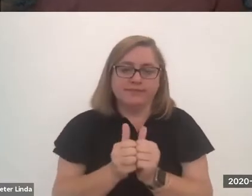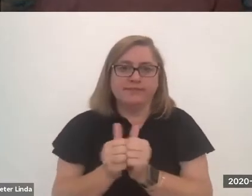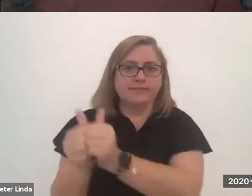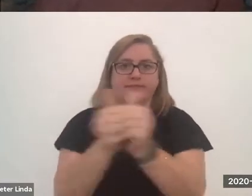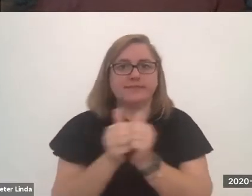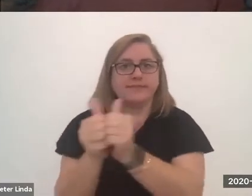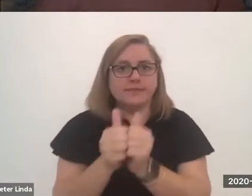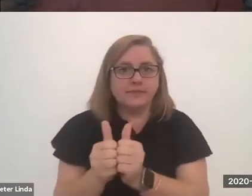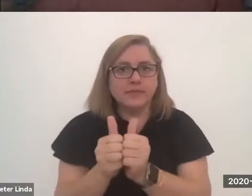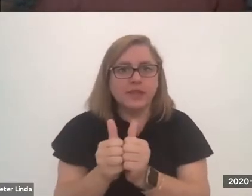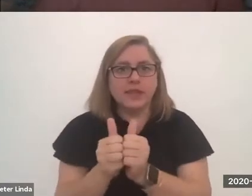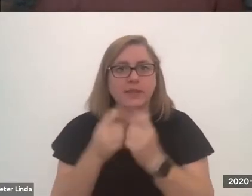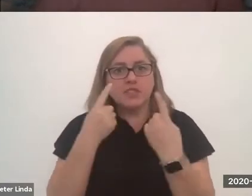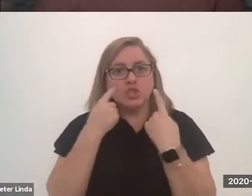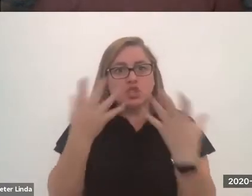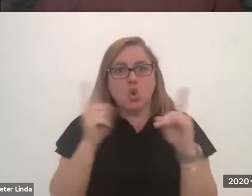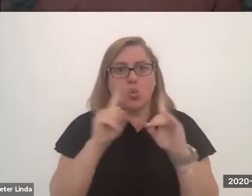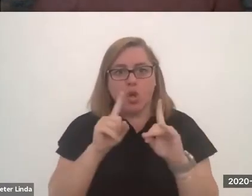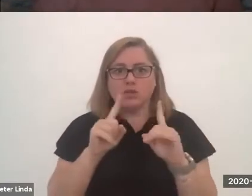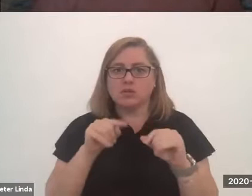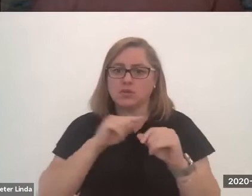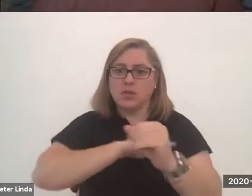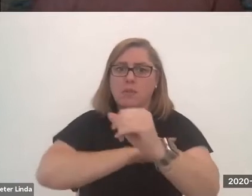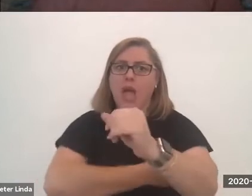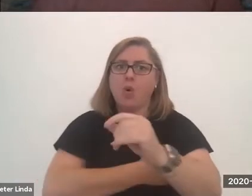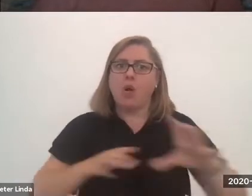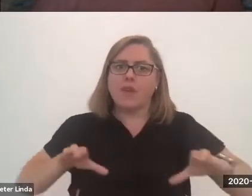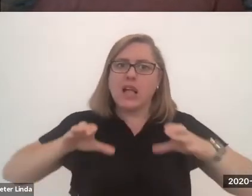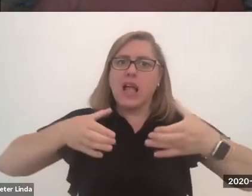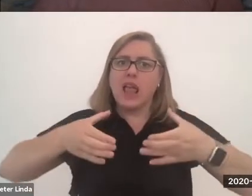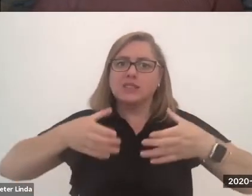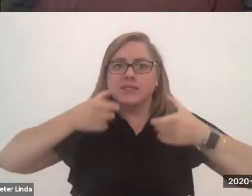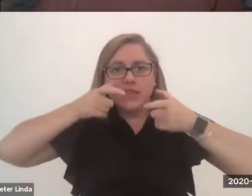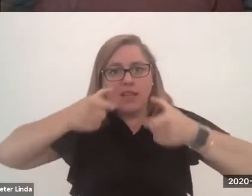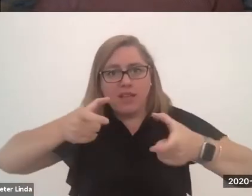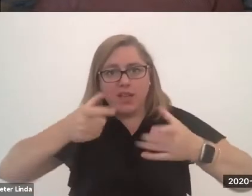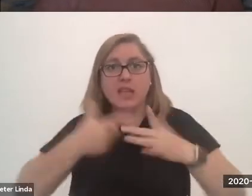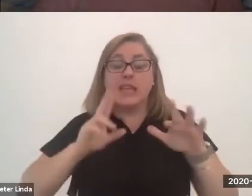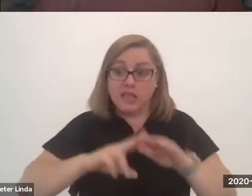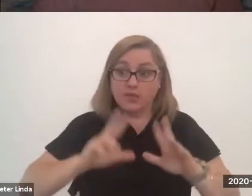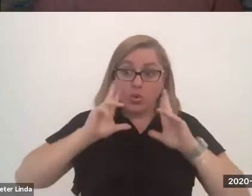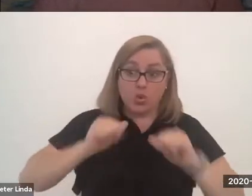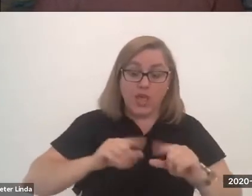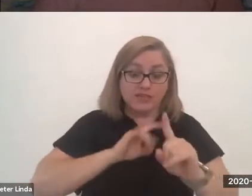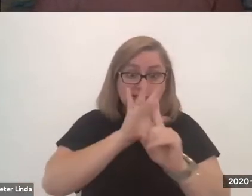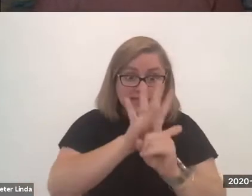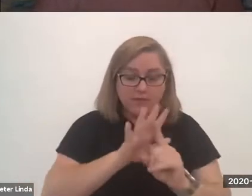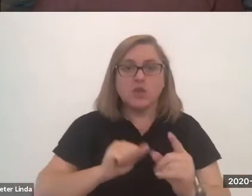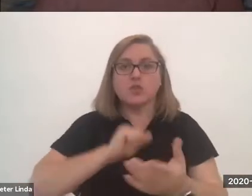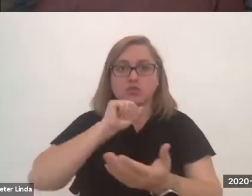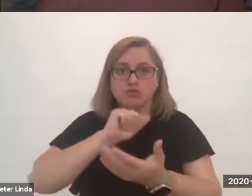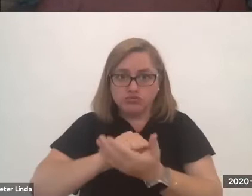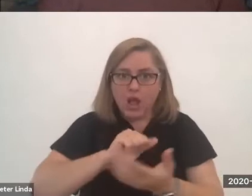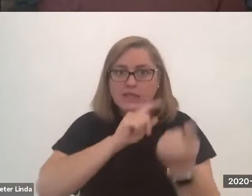it sort of shows us that the power of a collective care, that when you take care of yourself and you do the right thing to